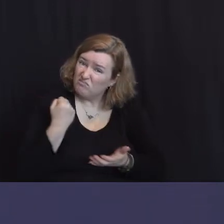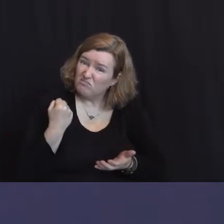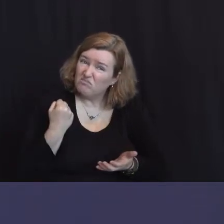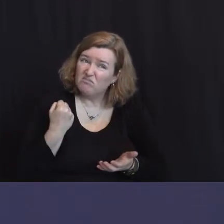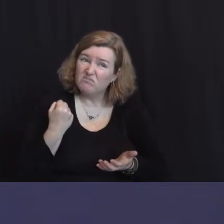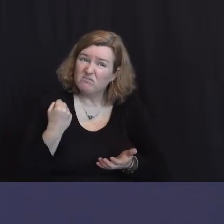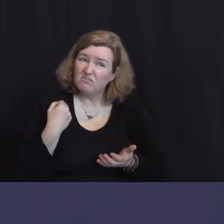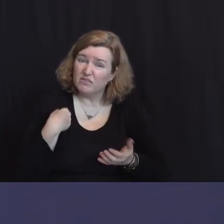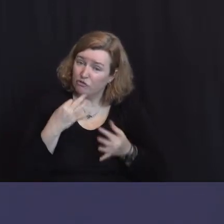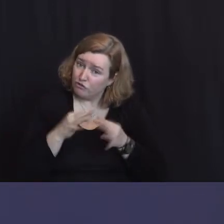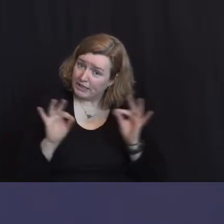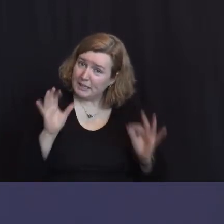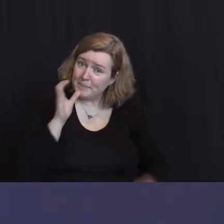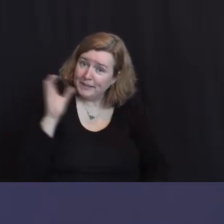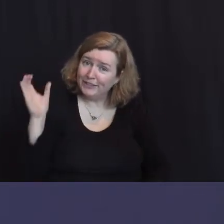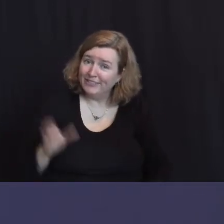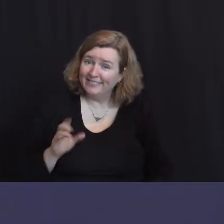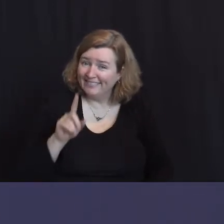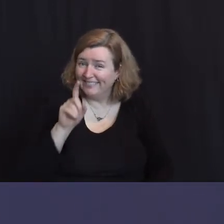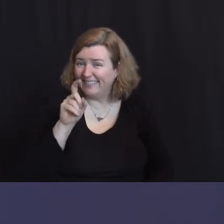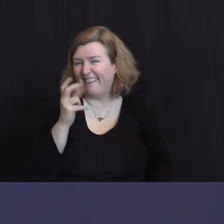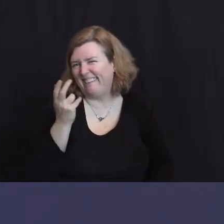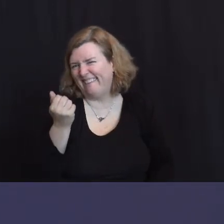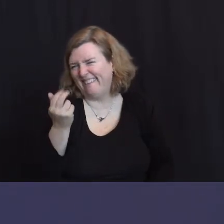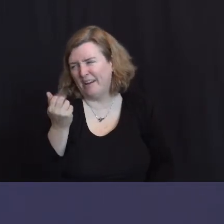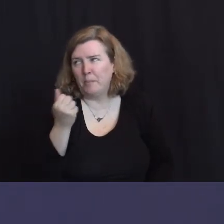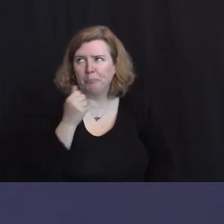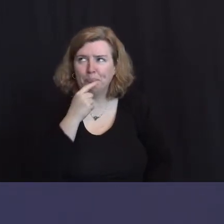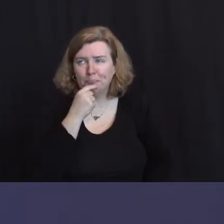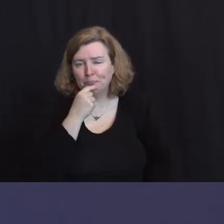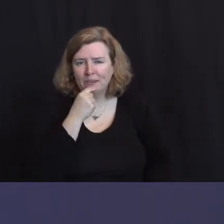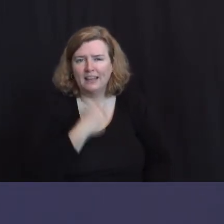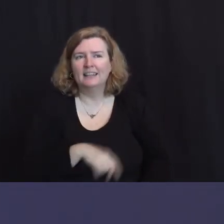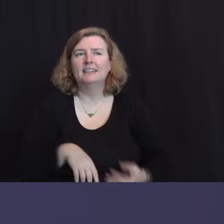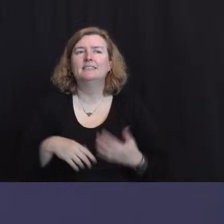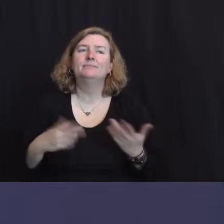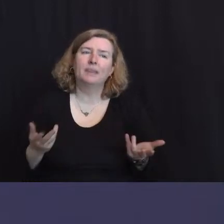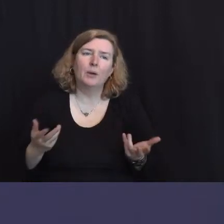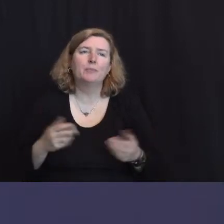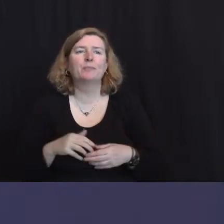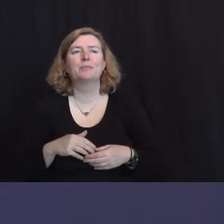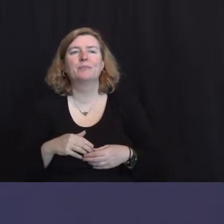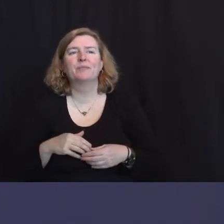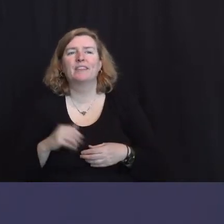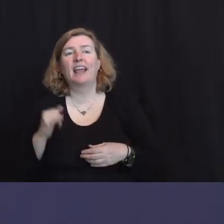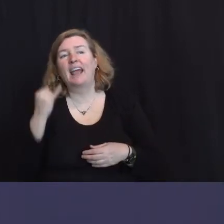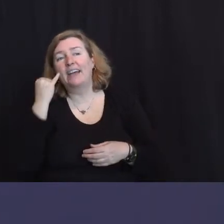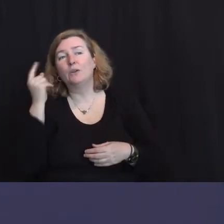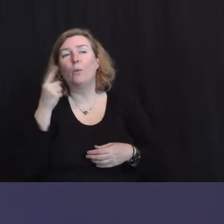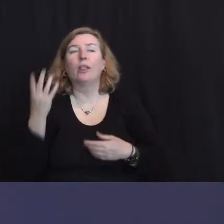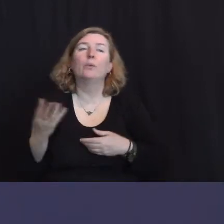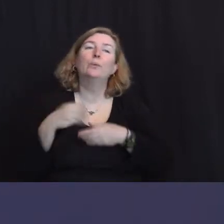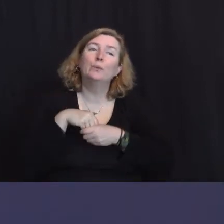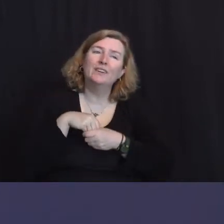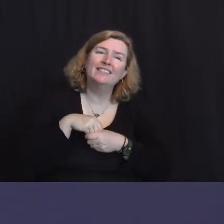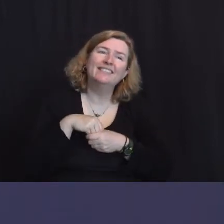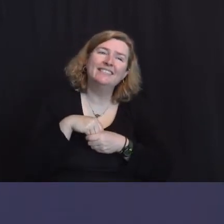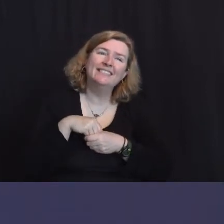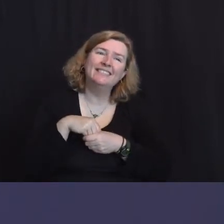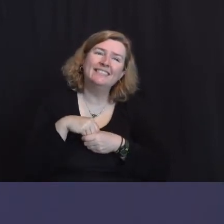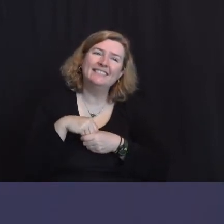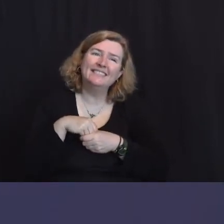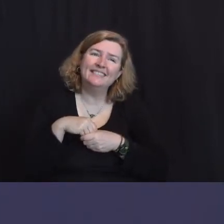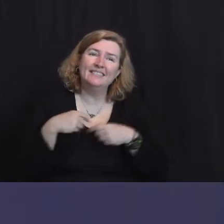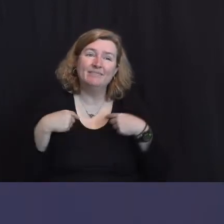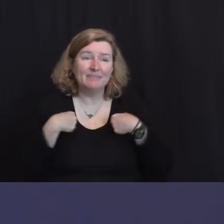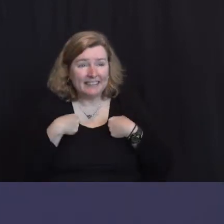I think that's a brilliant idea. Only if we can include everybody in this hallway, including Matt,